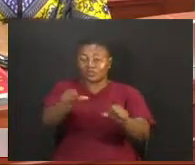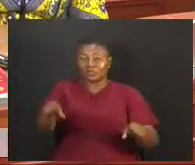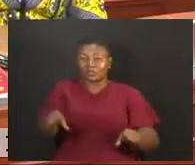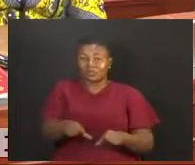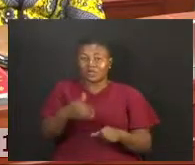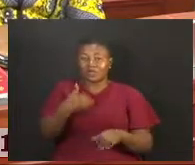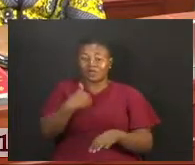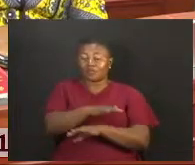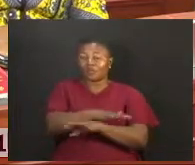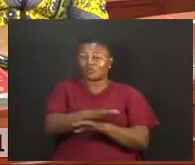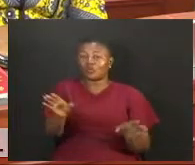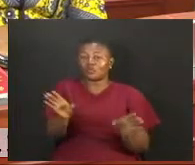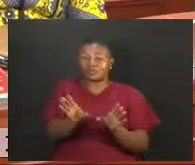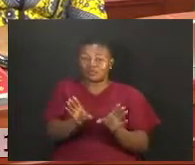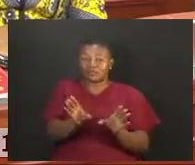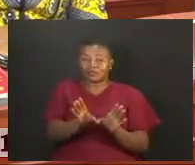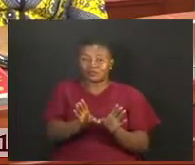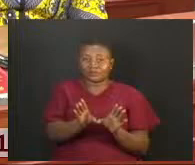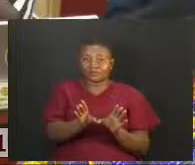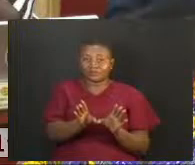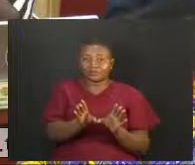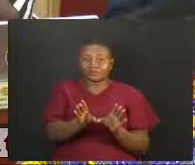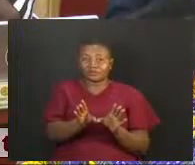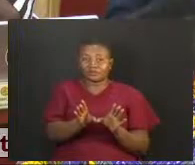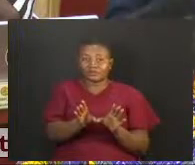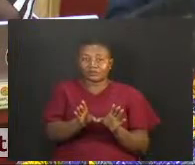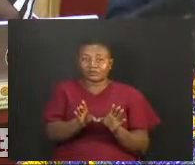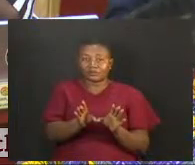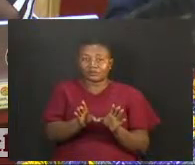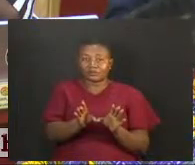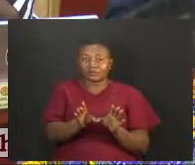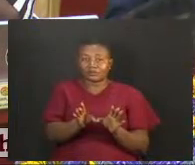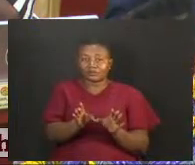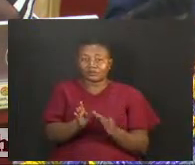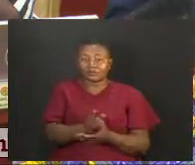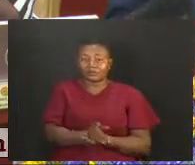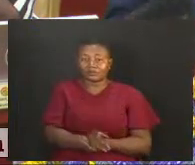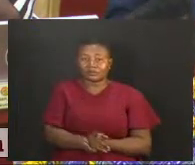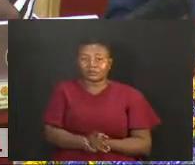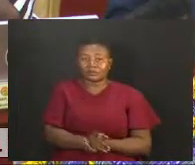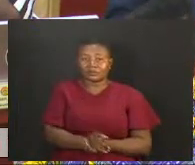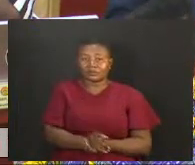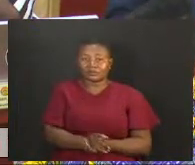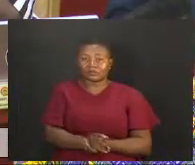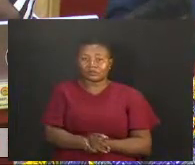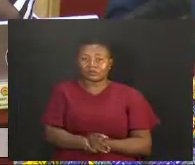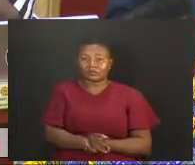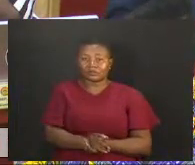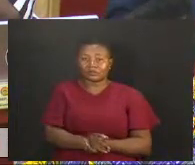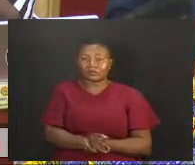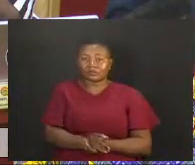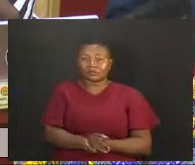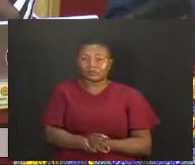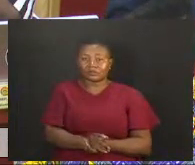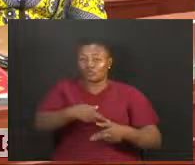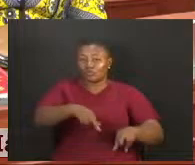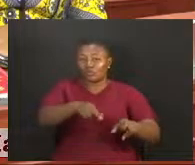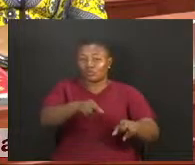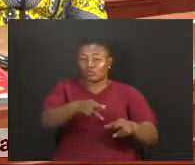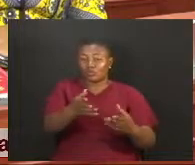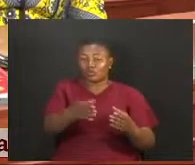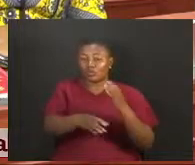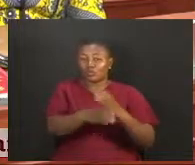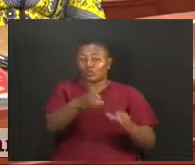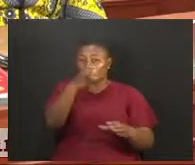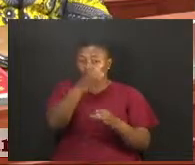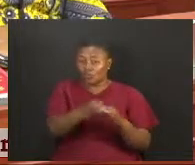the Chain Homes Road. There is a road construction on the Chain Homes. There is a new road being constructed to the 10